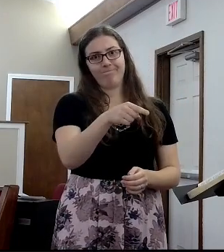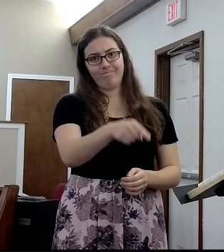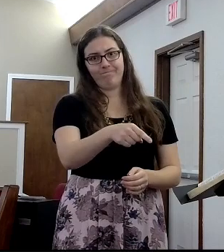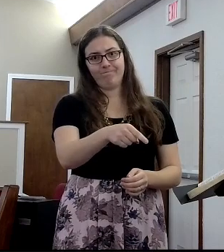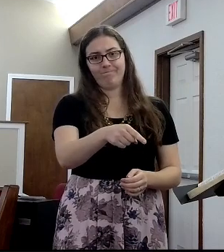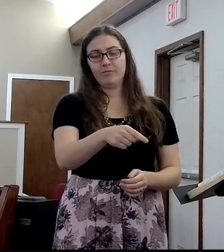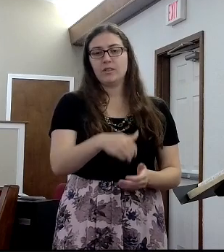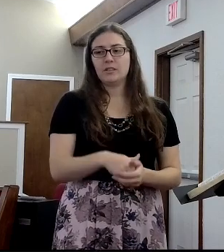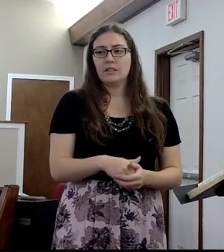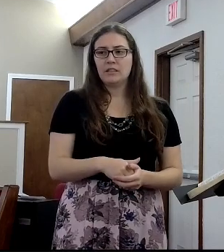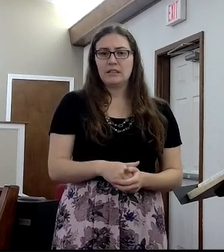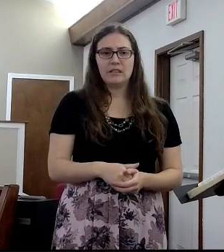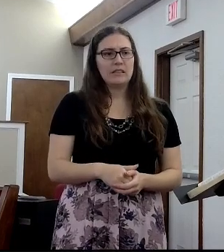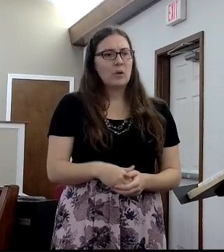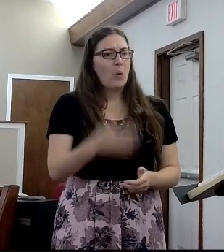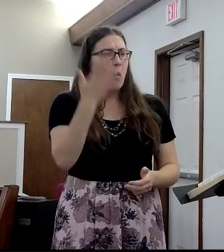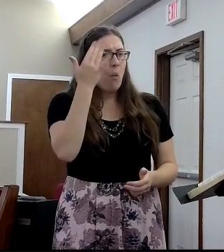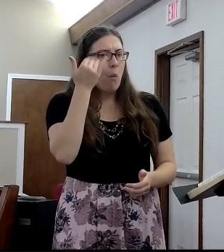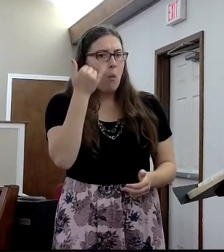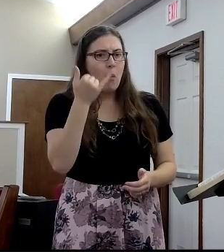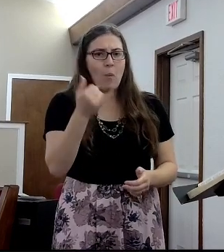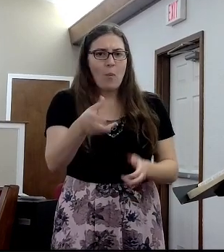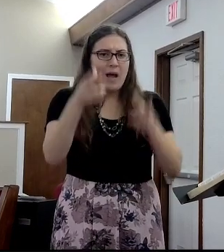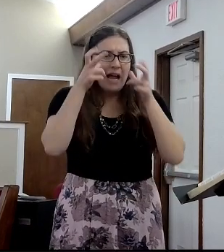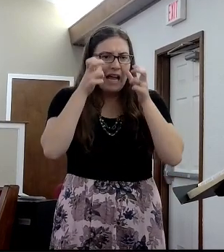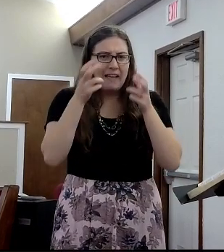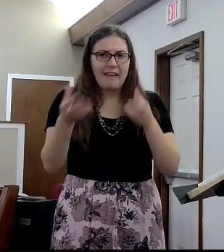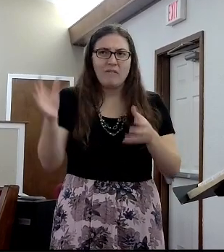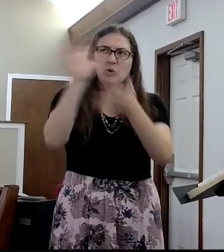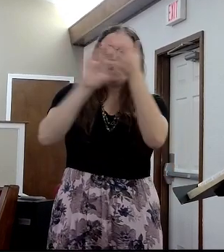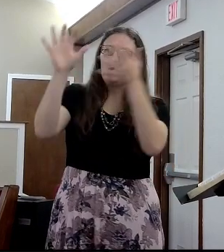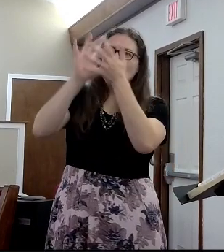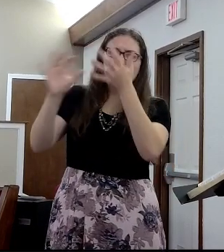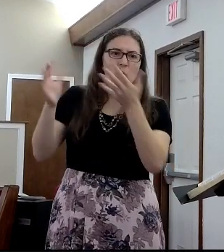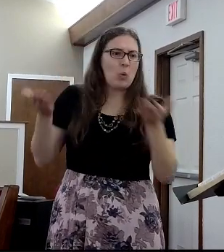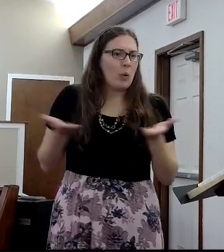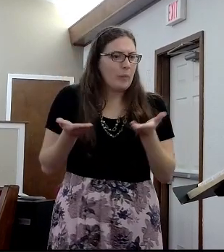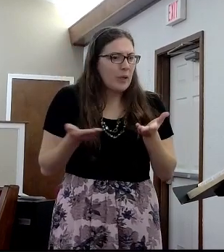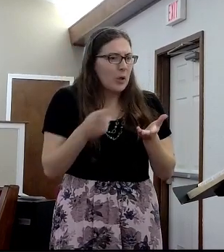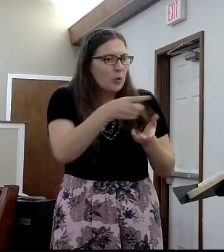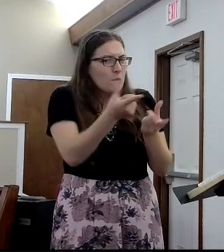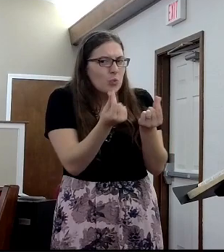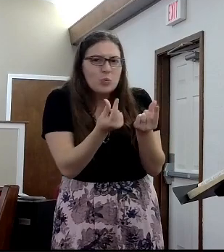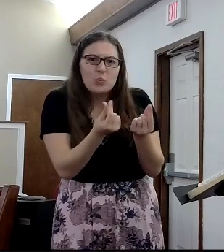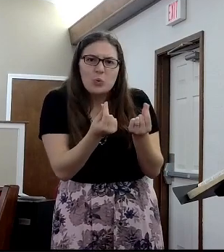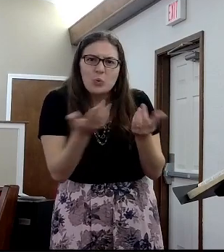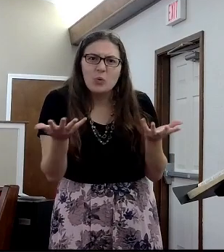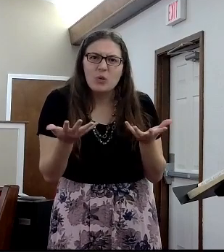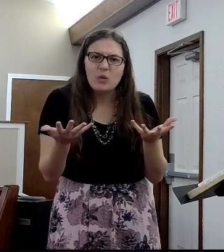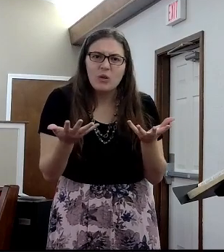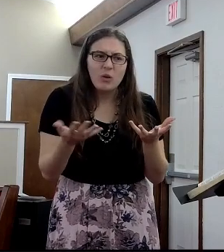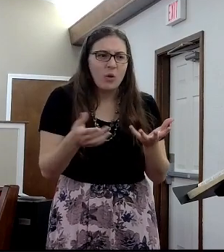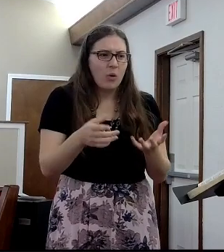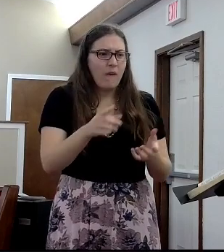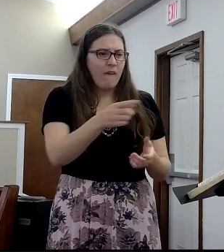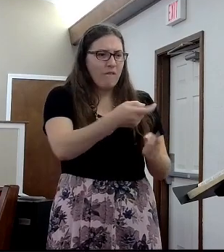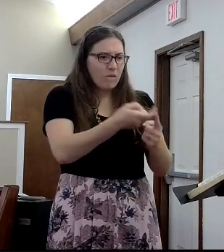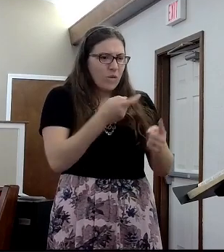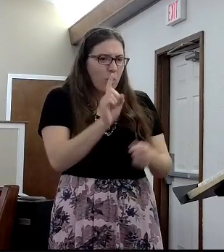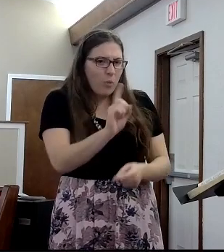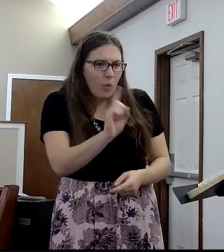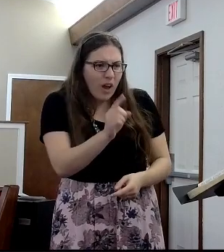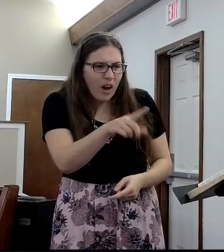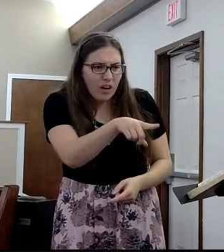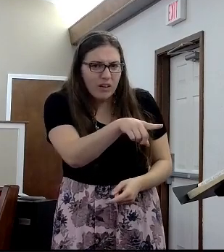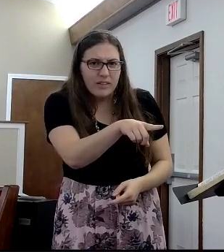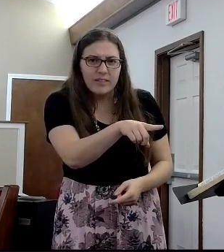us, we pray thee, for whose cause this evil is upon us. What is thine occupation? And whence comest thou? What